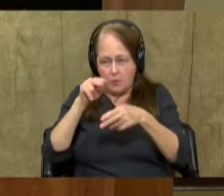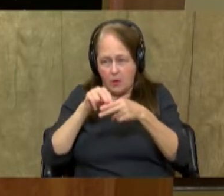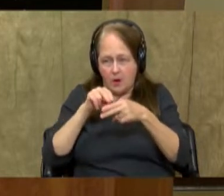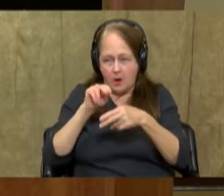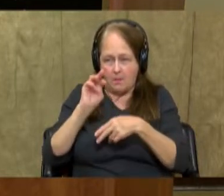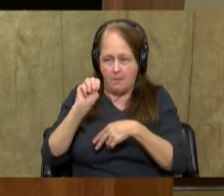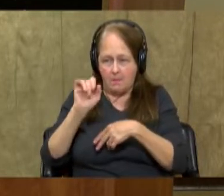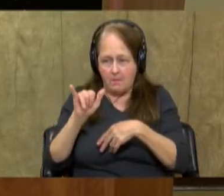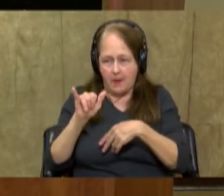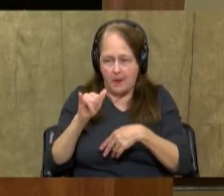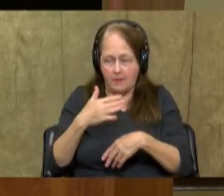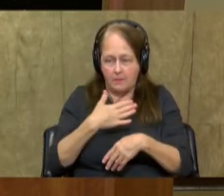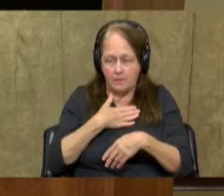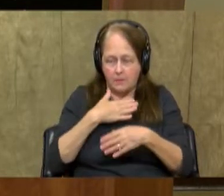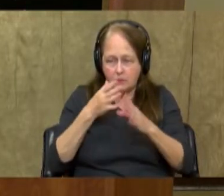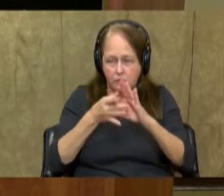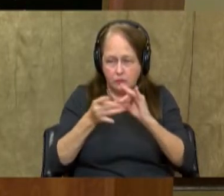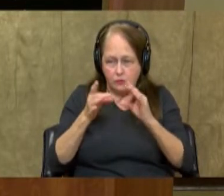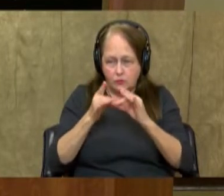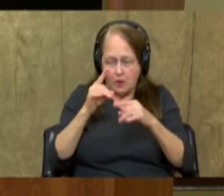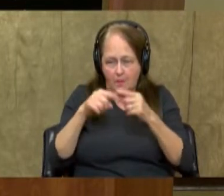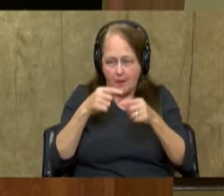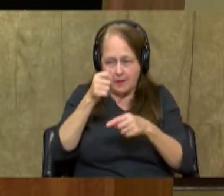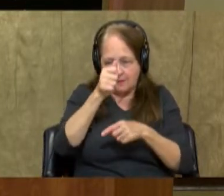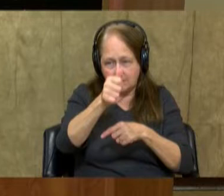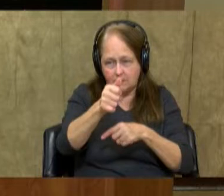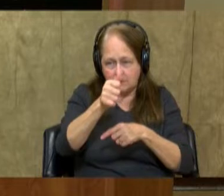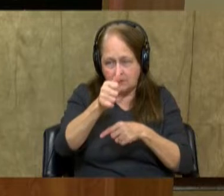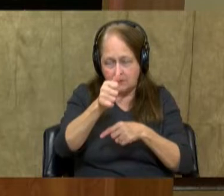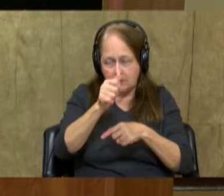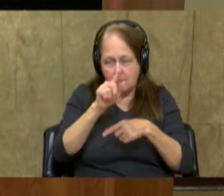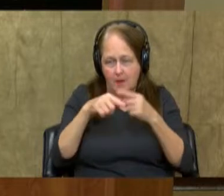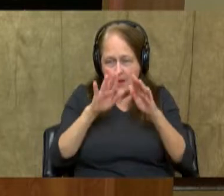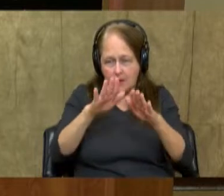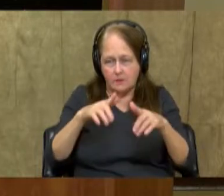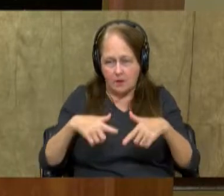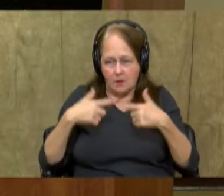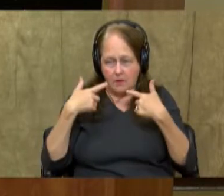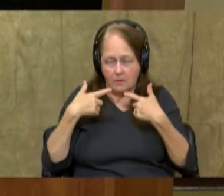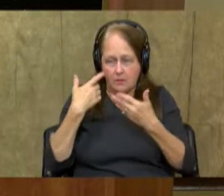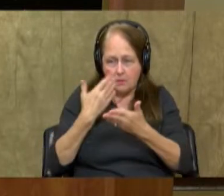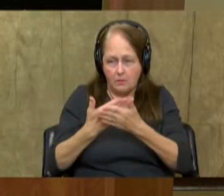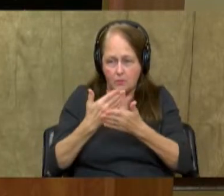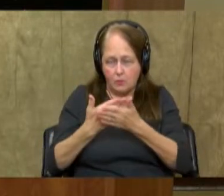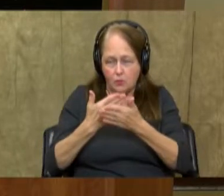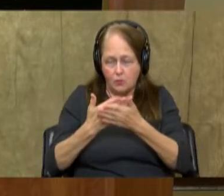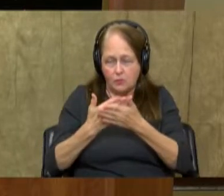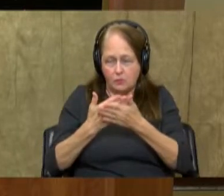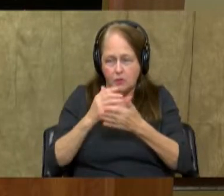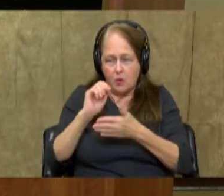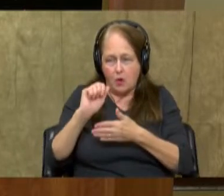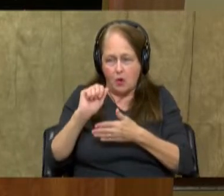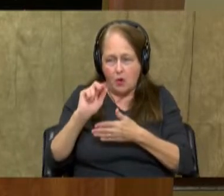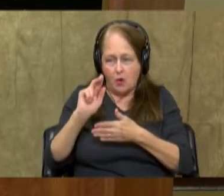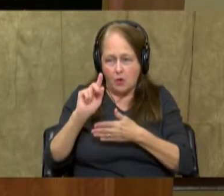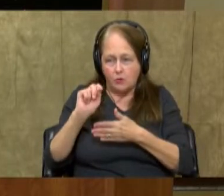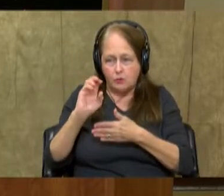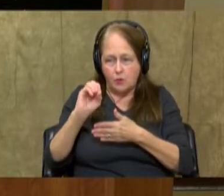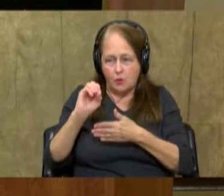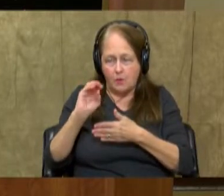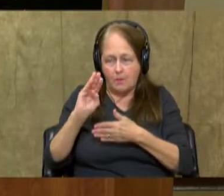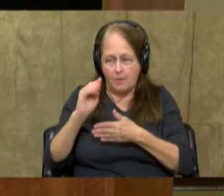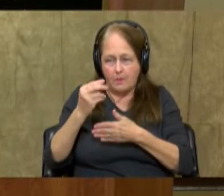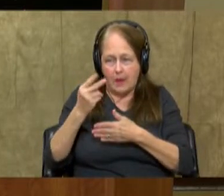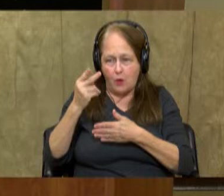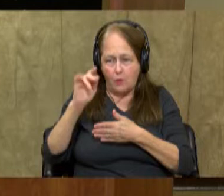let us know that the story is about him. He's telling a story about himself, which proves it is an autobiography. Now, one thing we